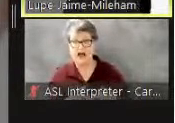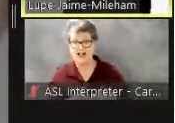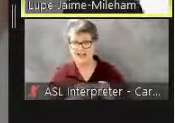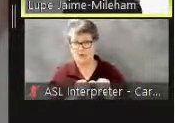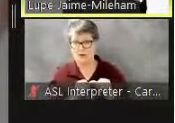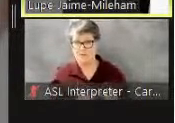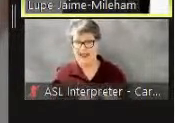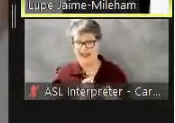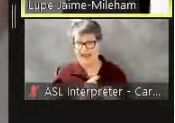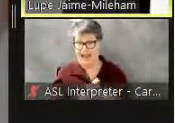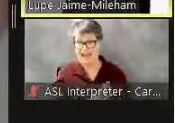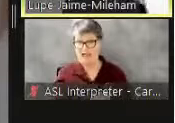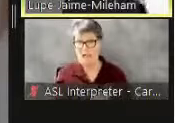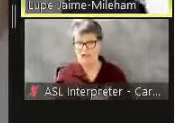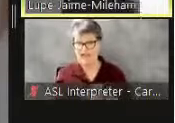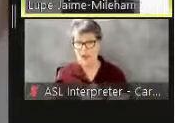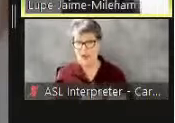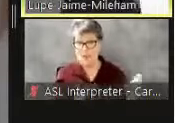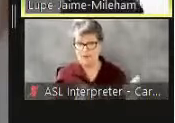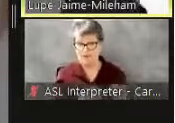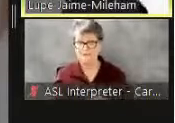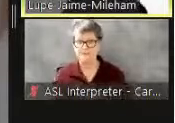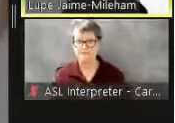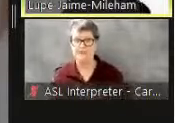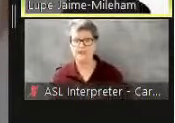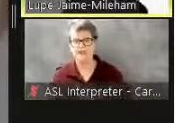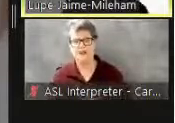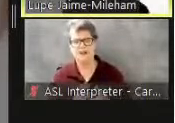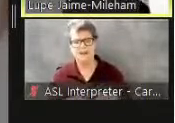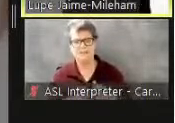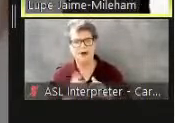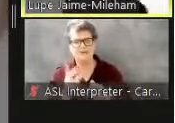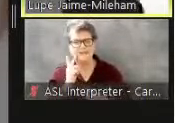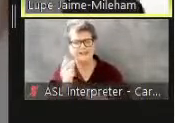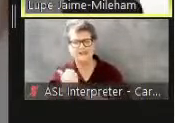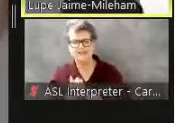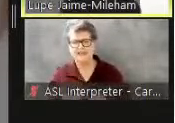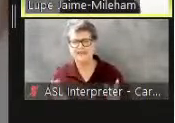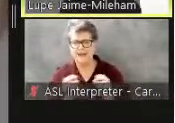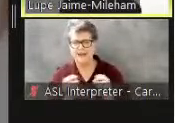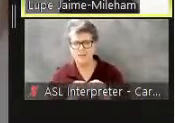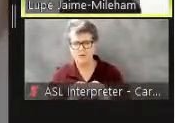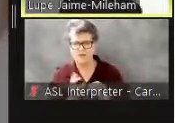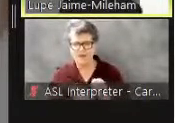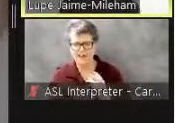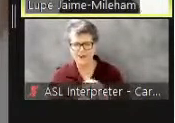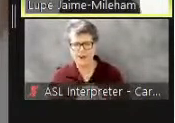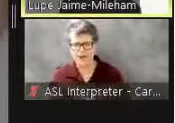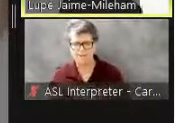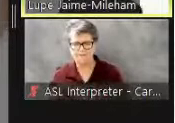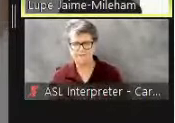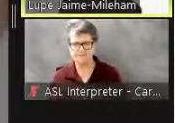achieved. Let me pause and see if there is anything else I need to add to that.